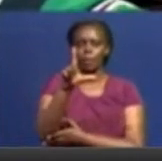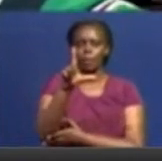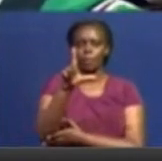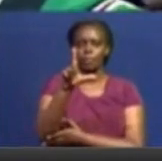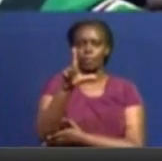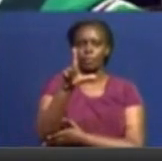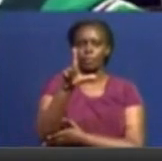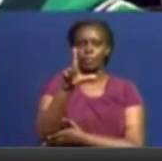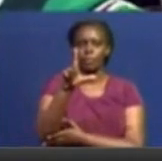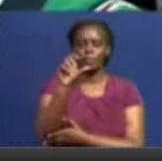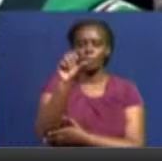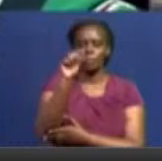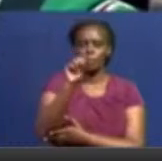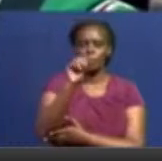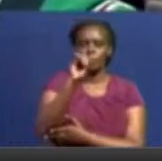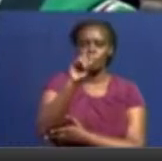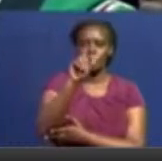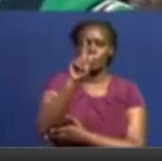Daniel Wanyama Sitati.